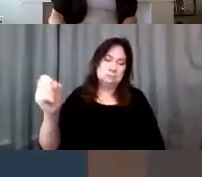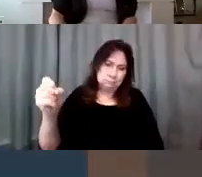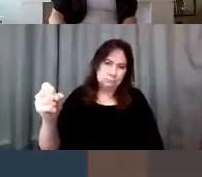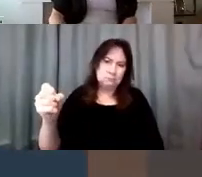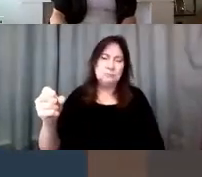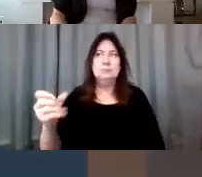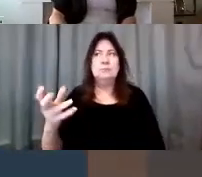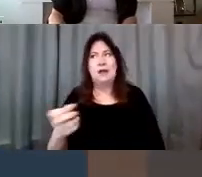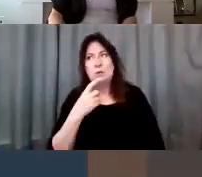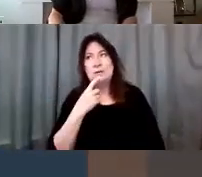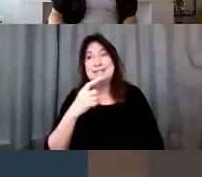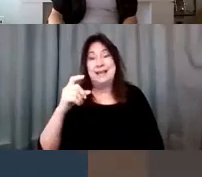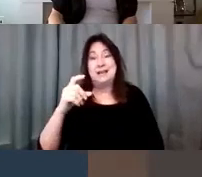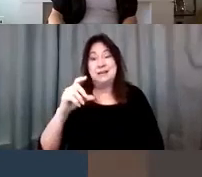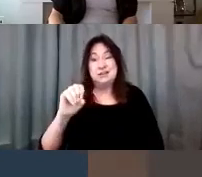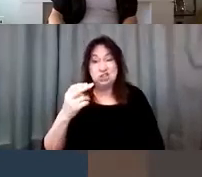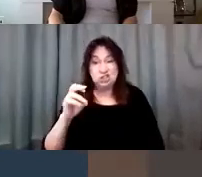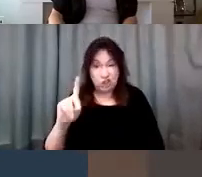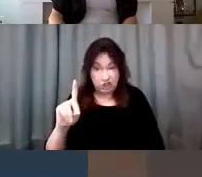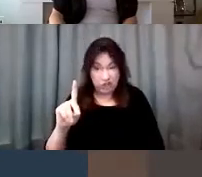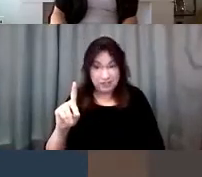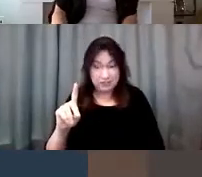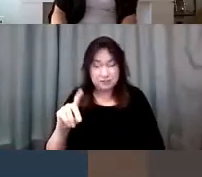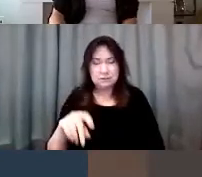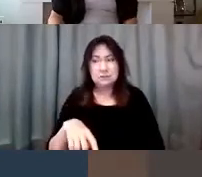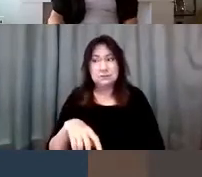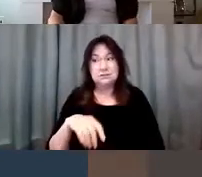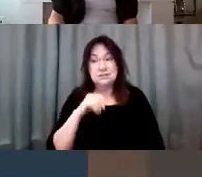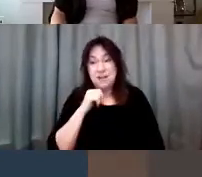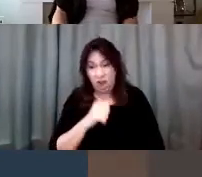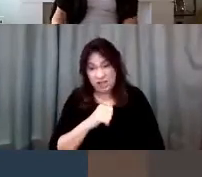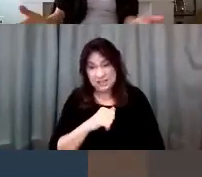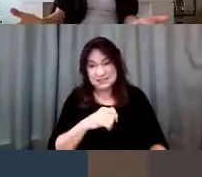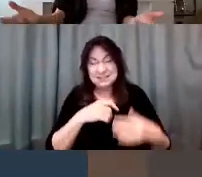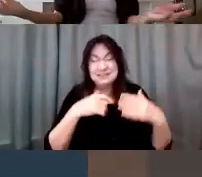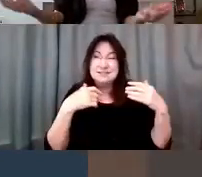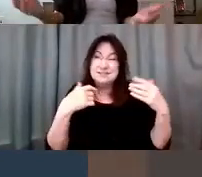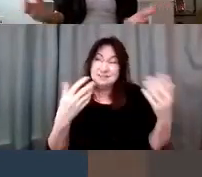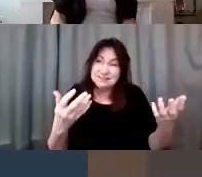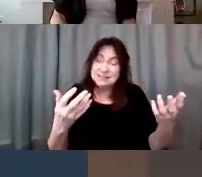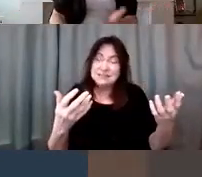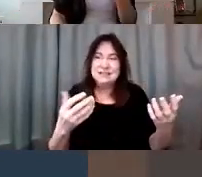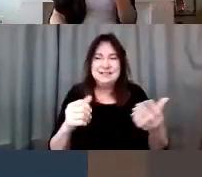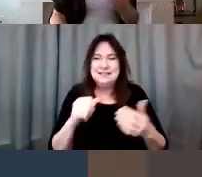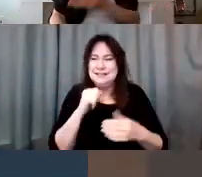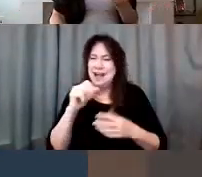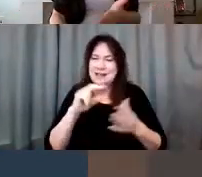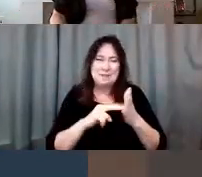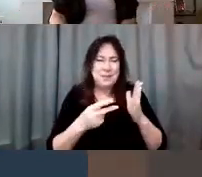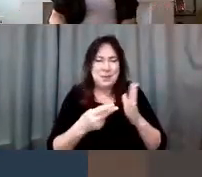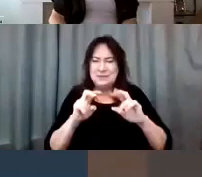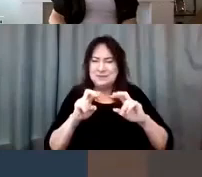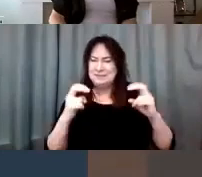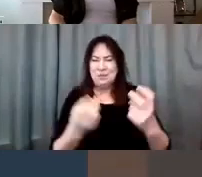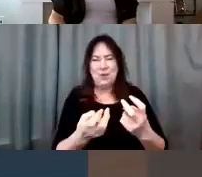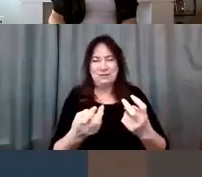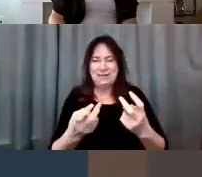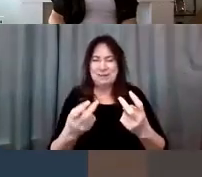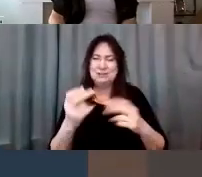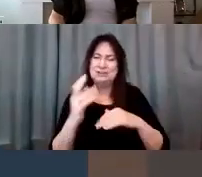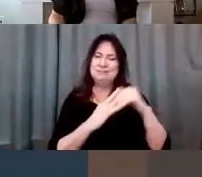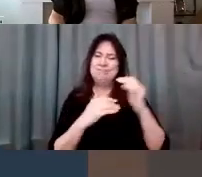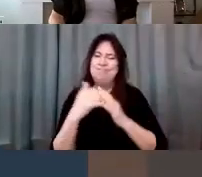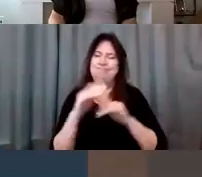say should. Should it not happen? It undercuts the purpose of having this discussion.